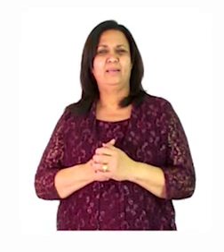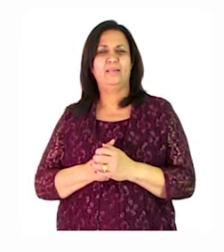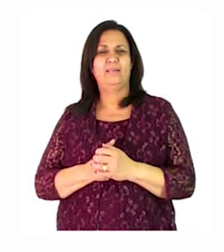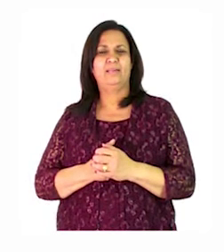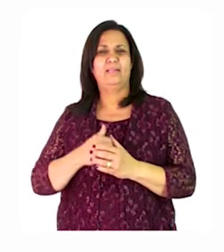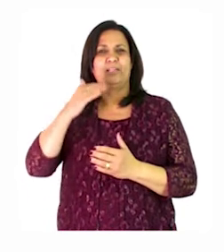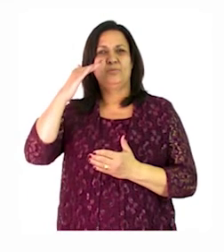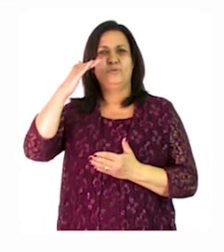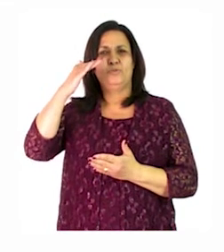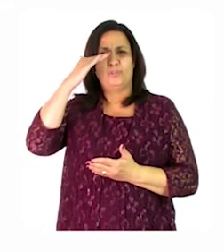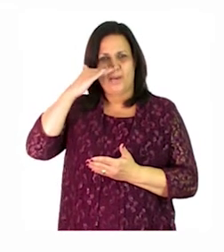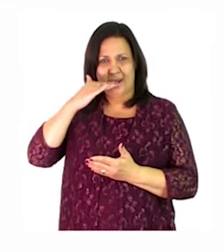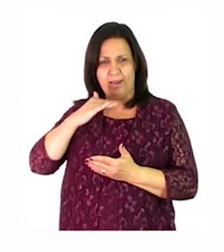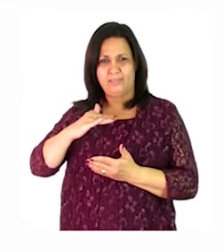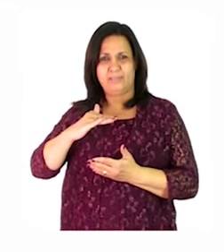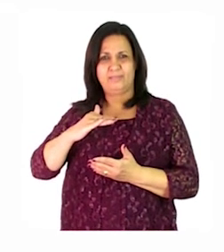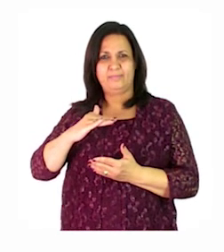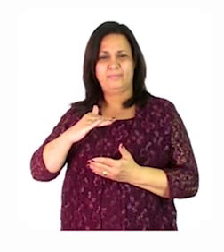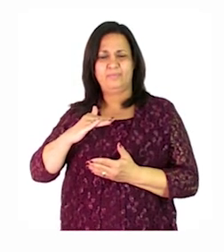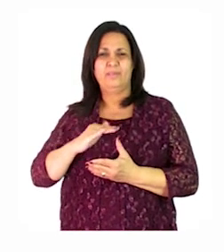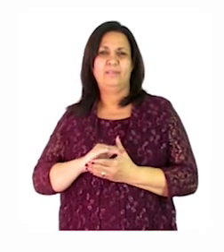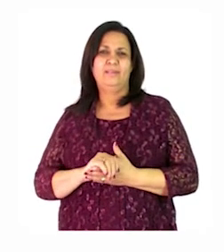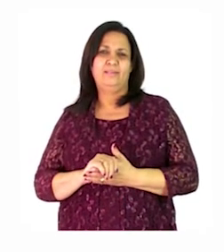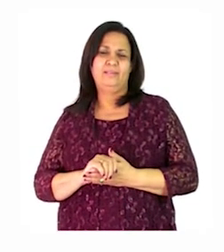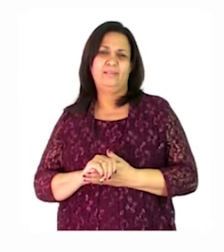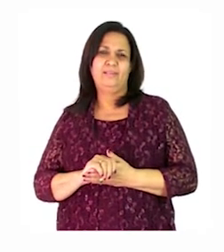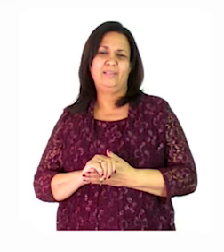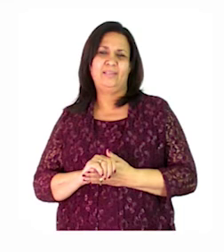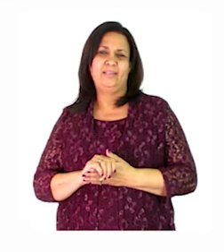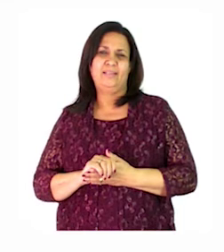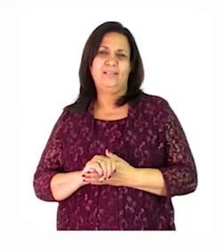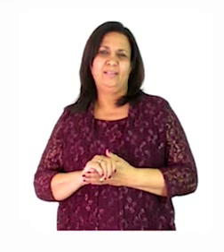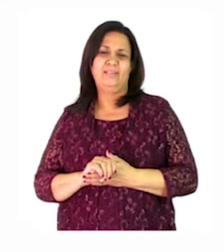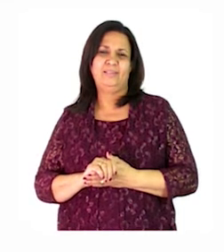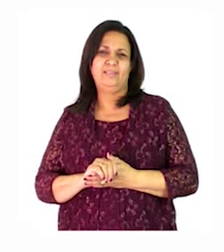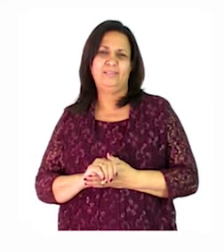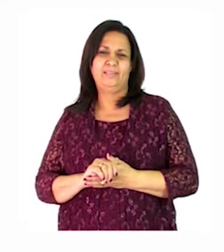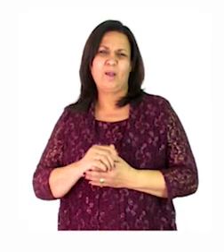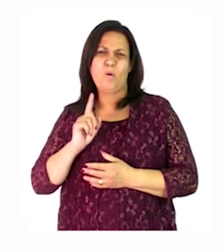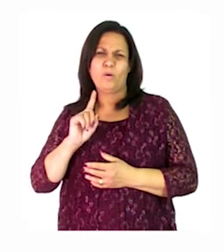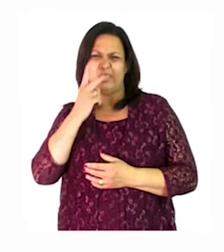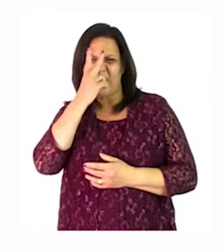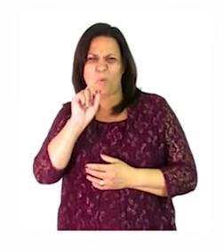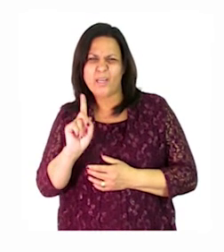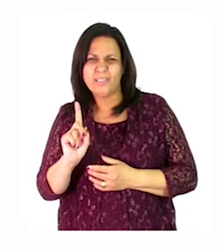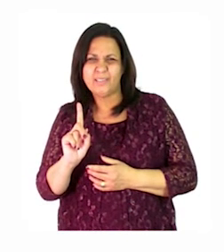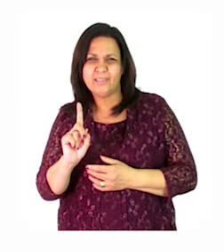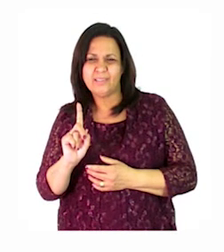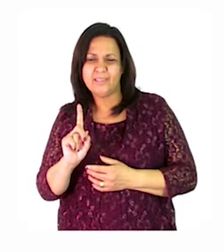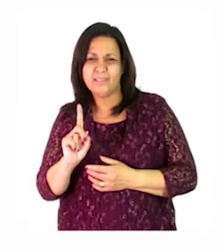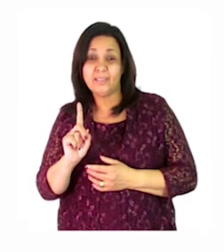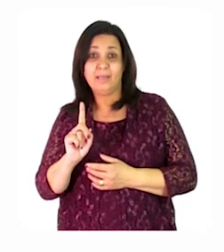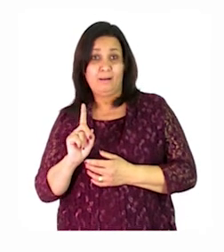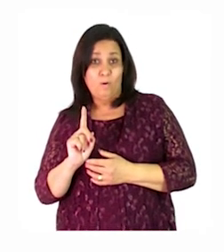just below, towards the end of the page. What do we see?